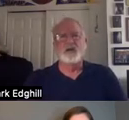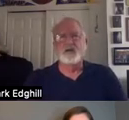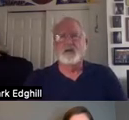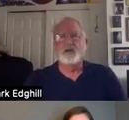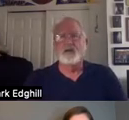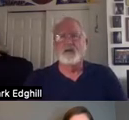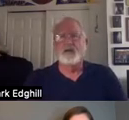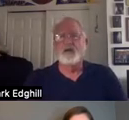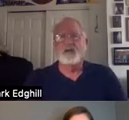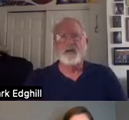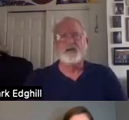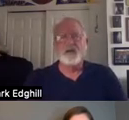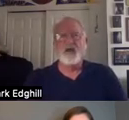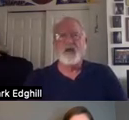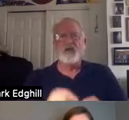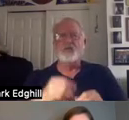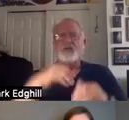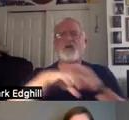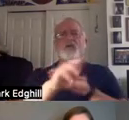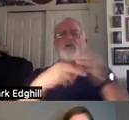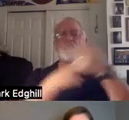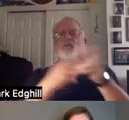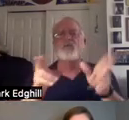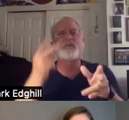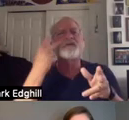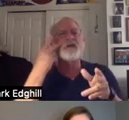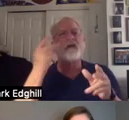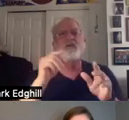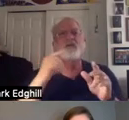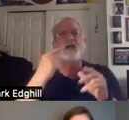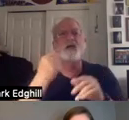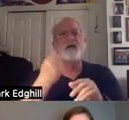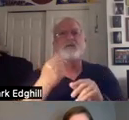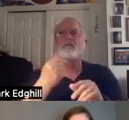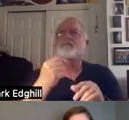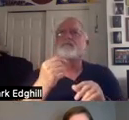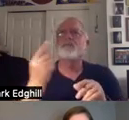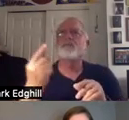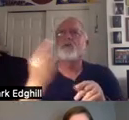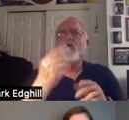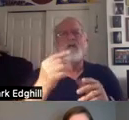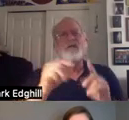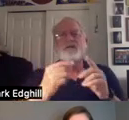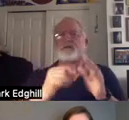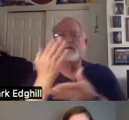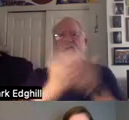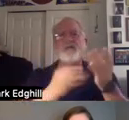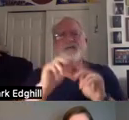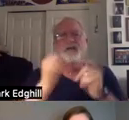using half of face here, showing the representation here. You see in there, like, and in the room, you see